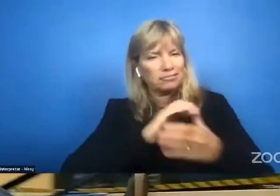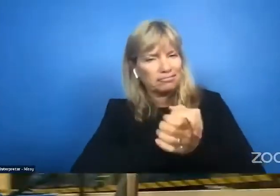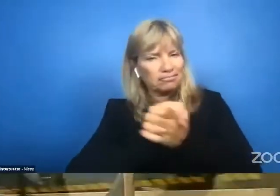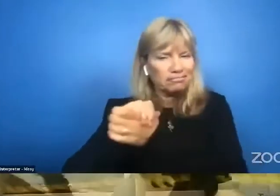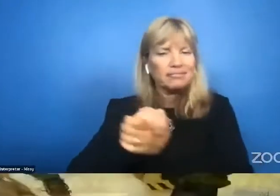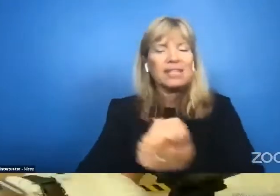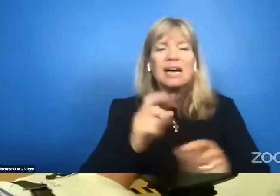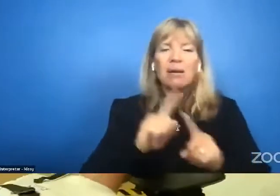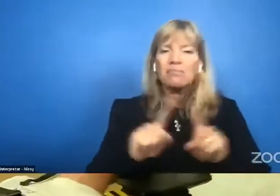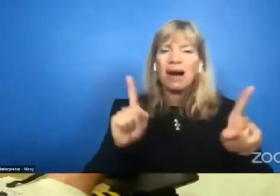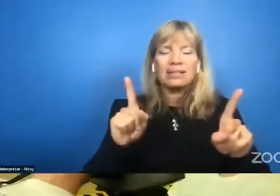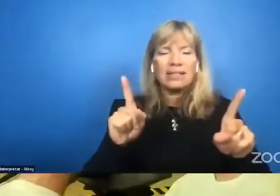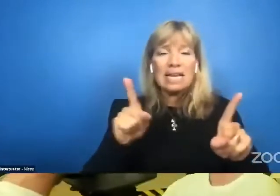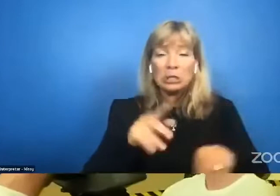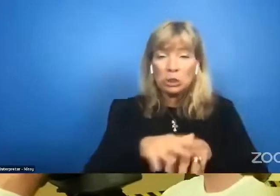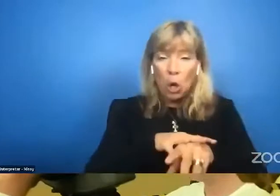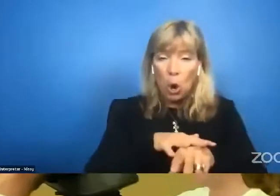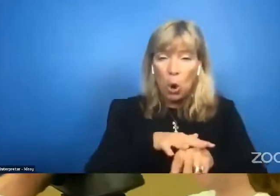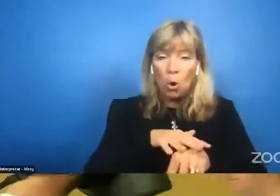this is very quick.